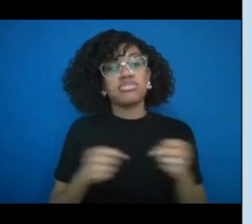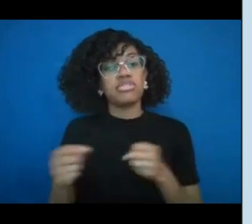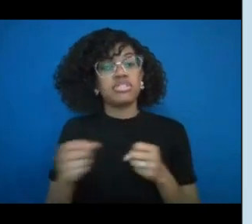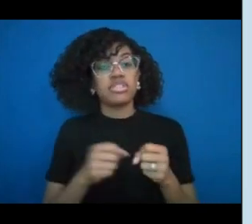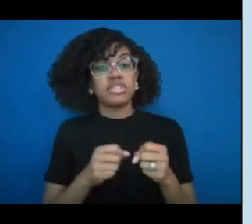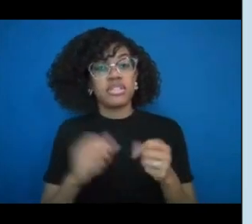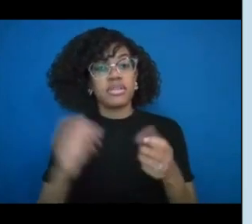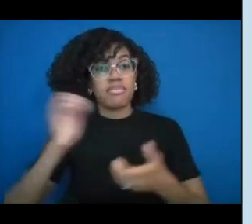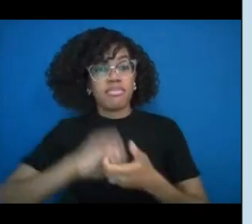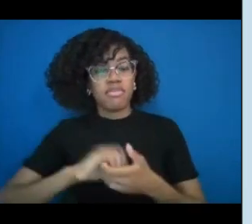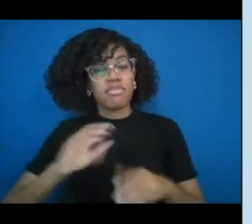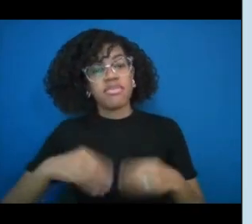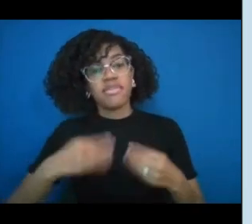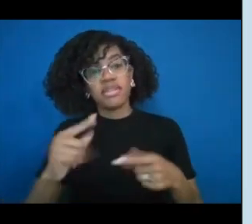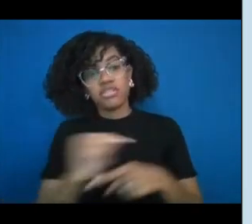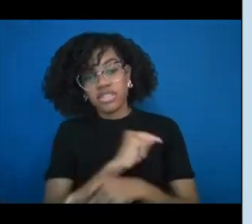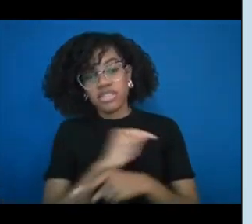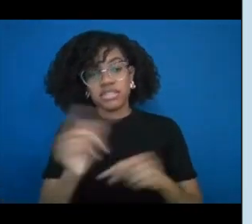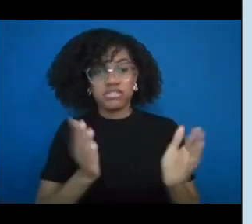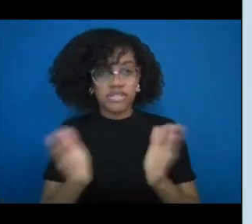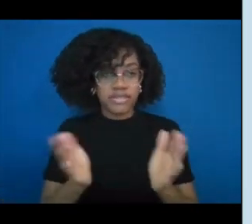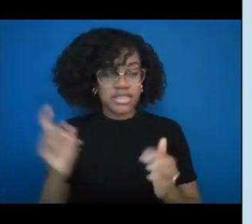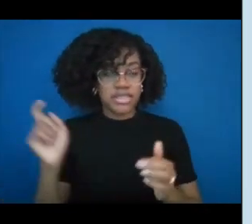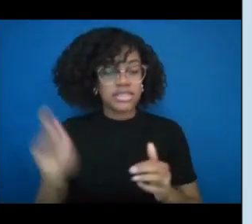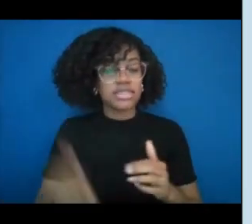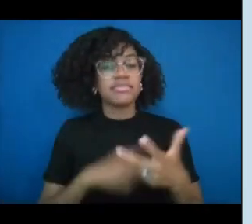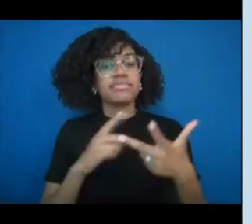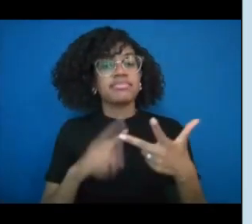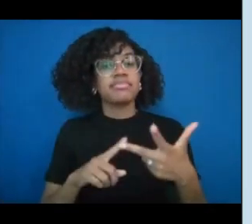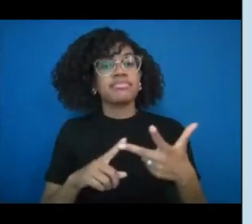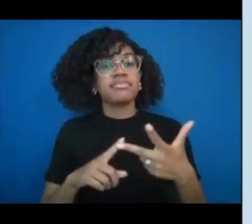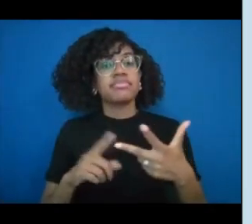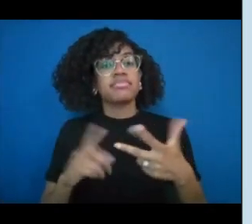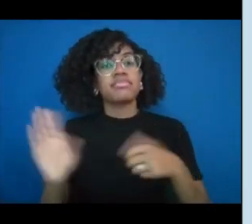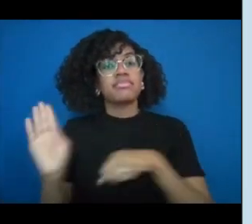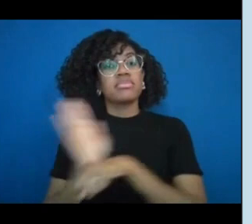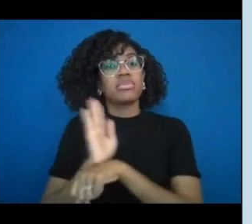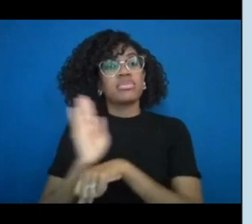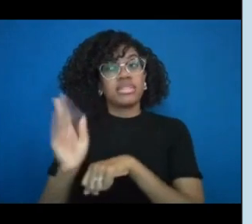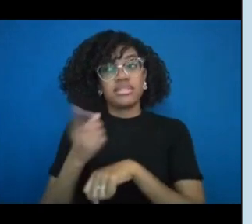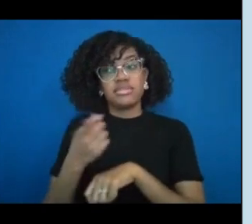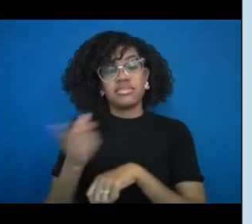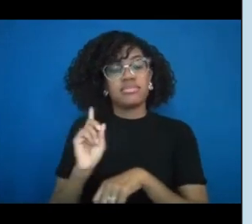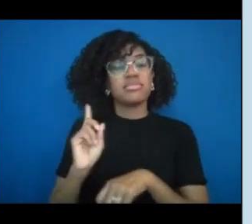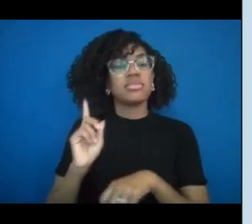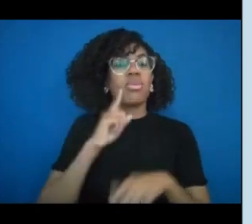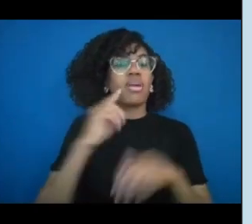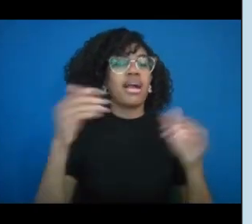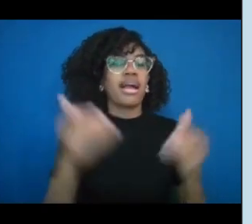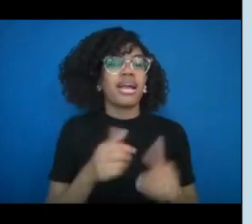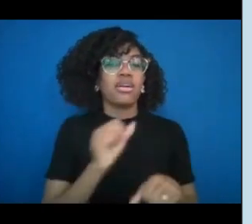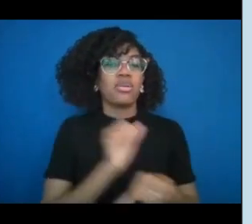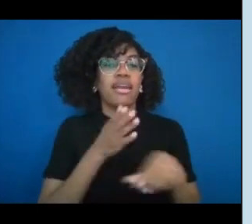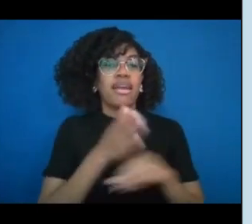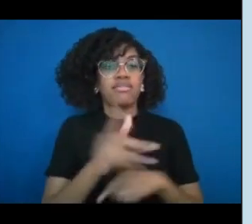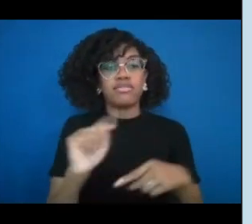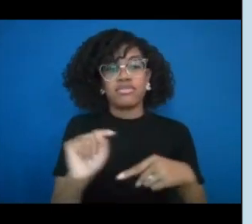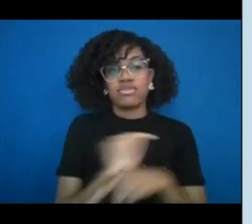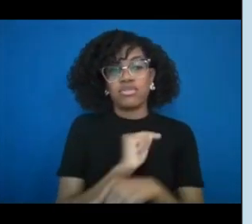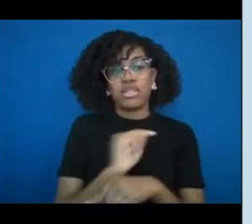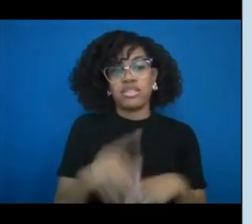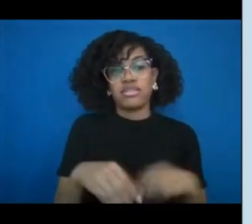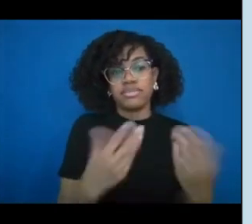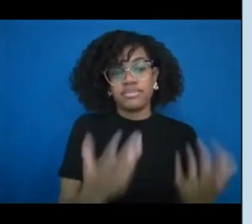and training needed, and then the employer partners who are hiring the workers at the end of the